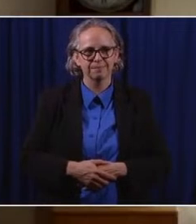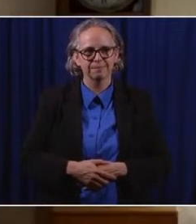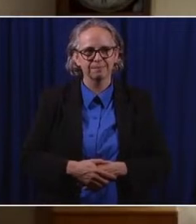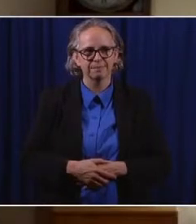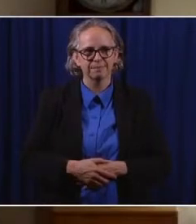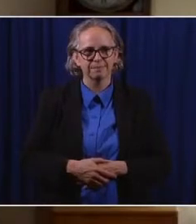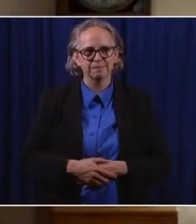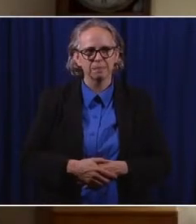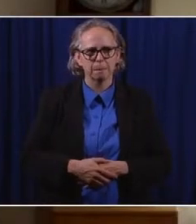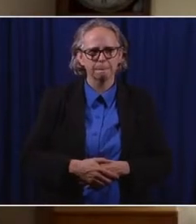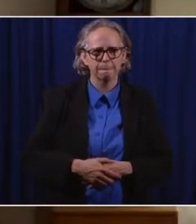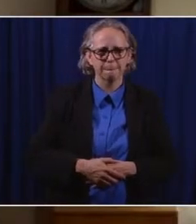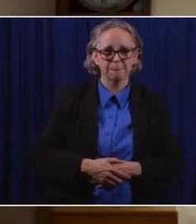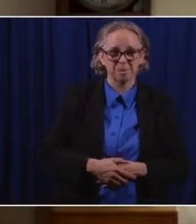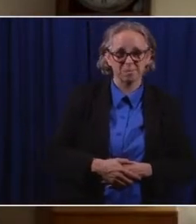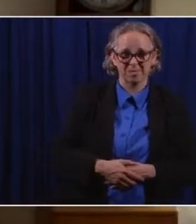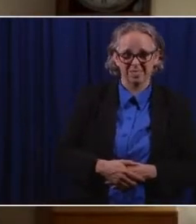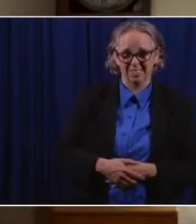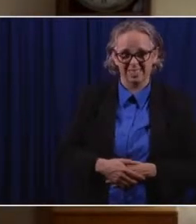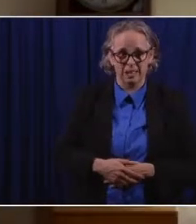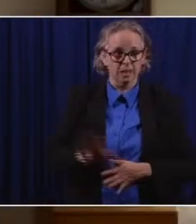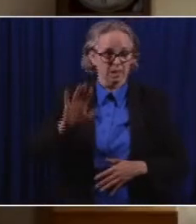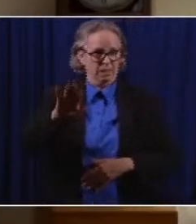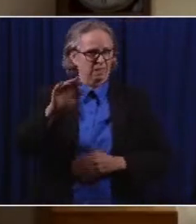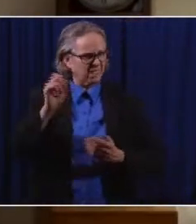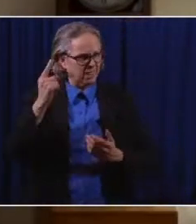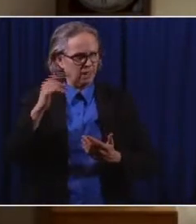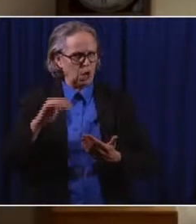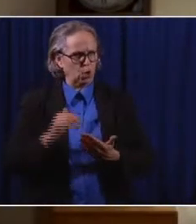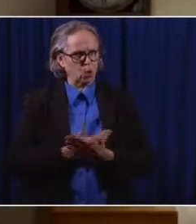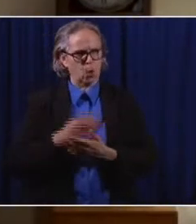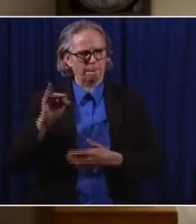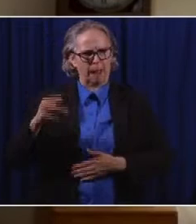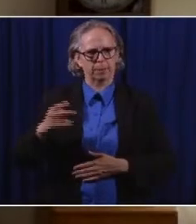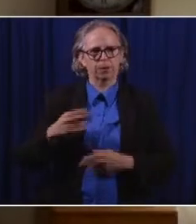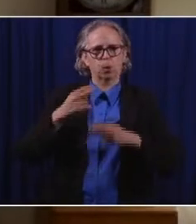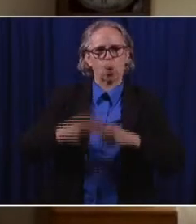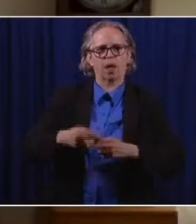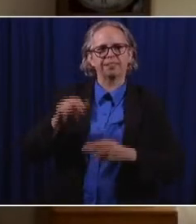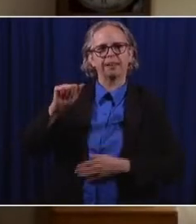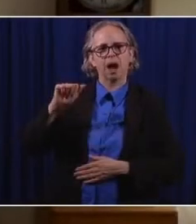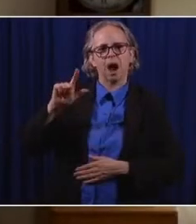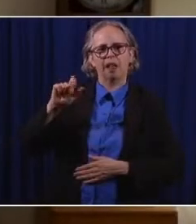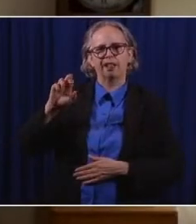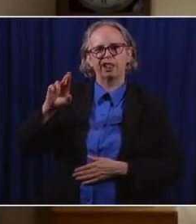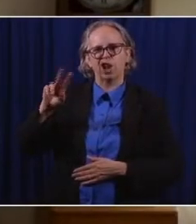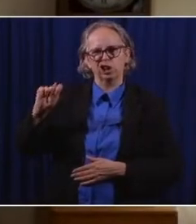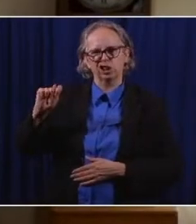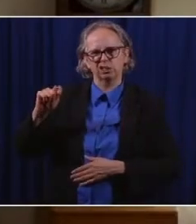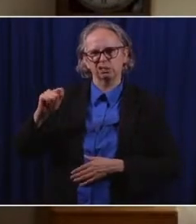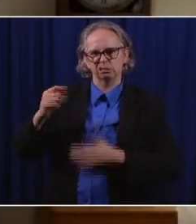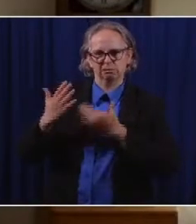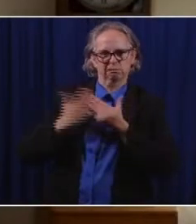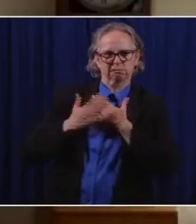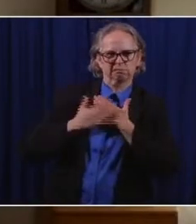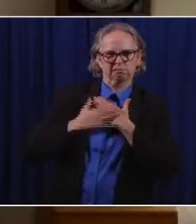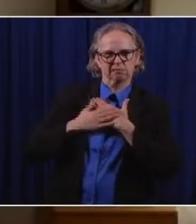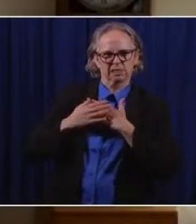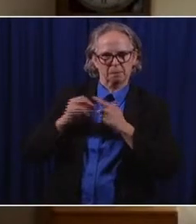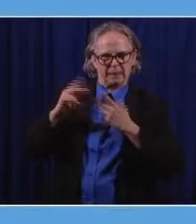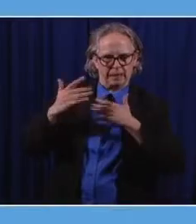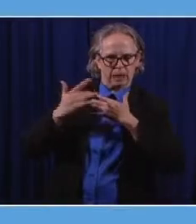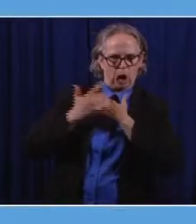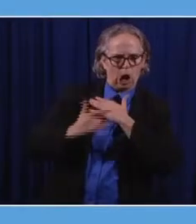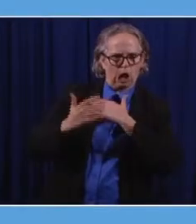This is our alert map. Again, we use the term alert because it kind of gives people an indication of some of the early indicators as well as what's